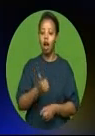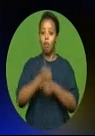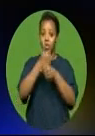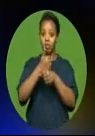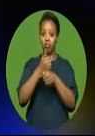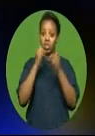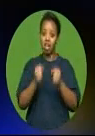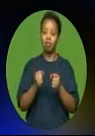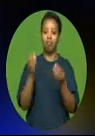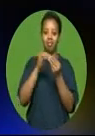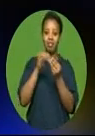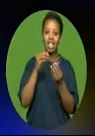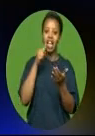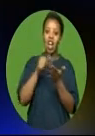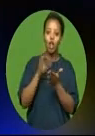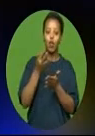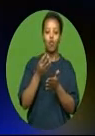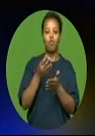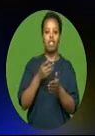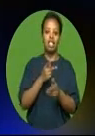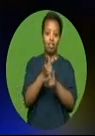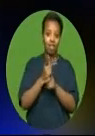make letter of credit expensive.